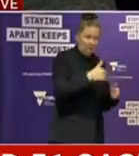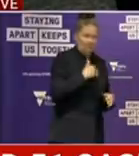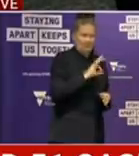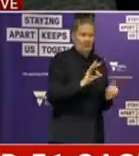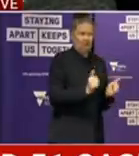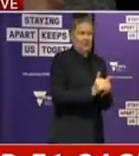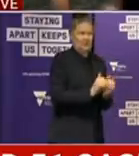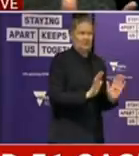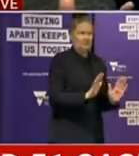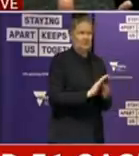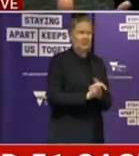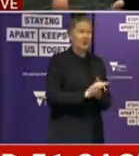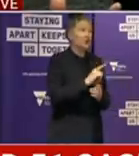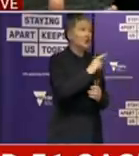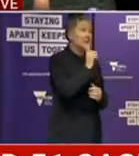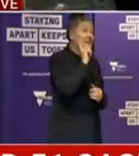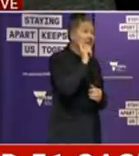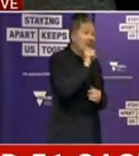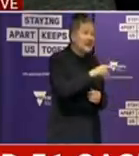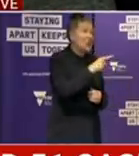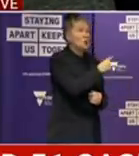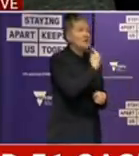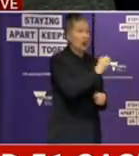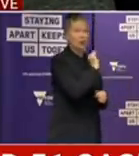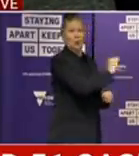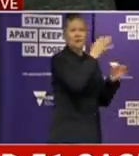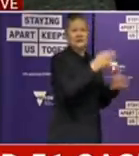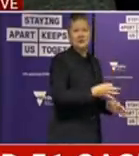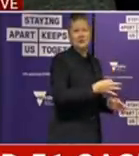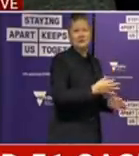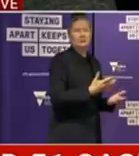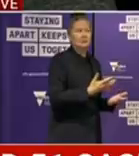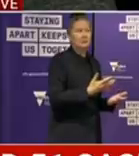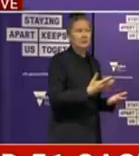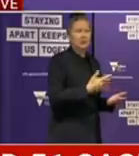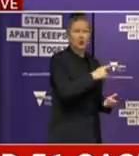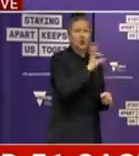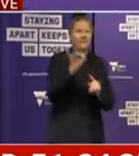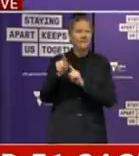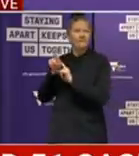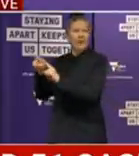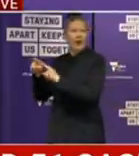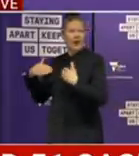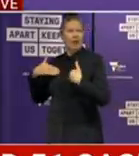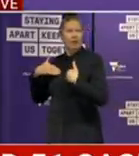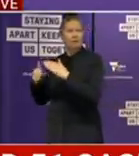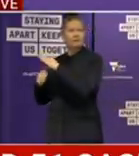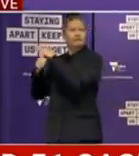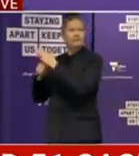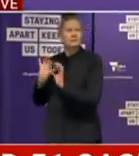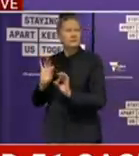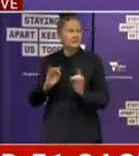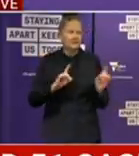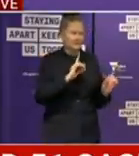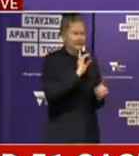said it was ultimately your decision yesterday. How many other calls have you made without the advice of the Chief Health Officer? No. But see, this is not the thing. This is not